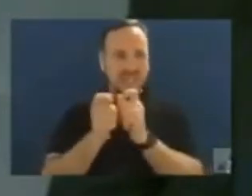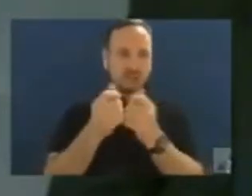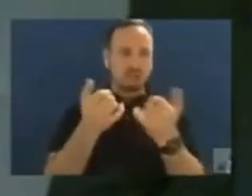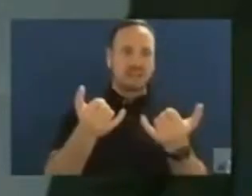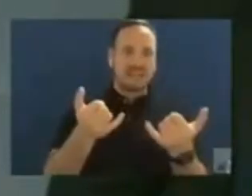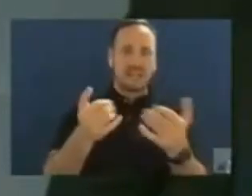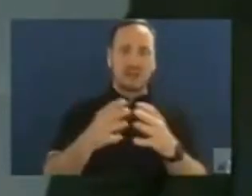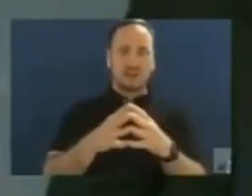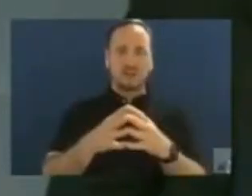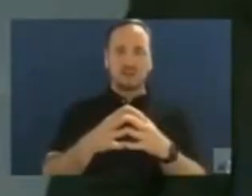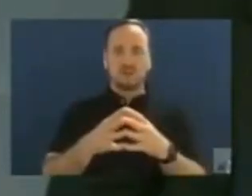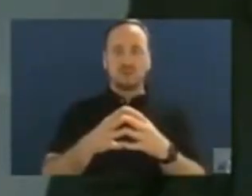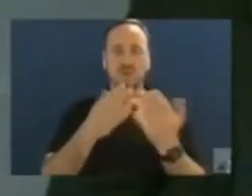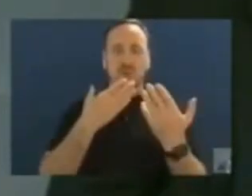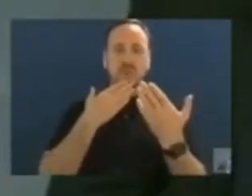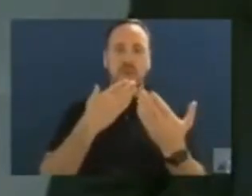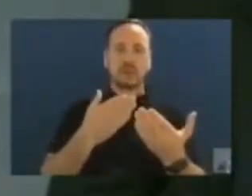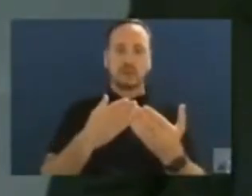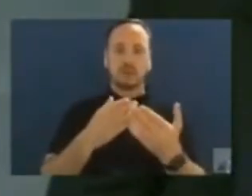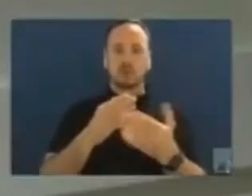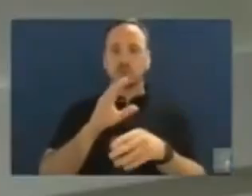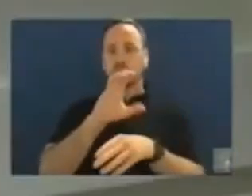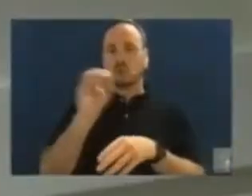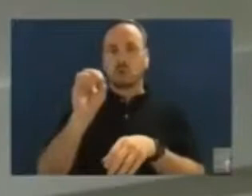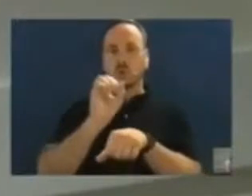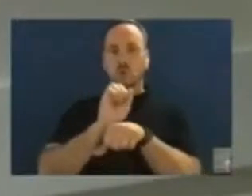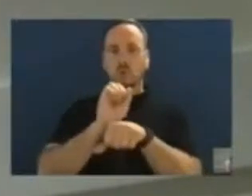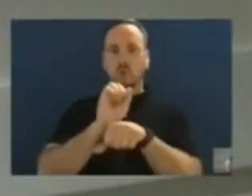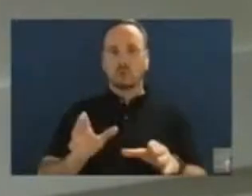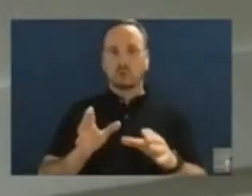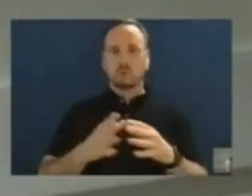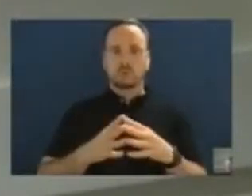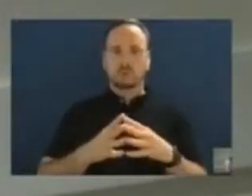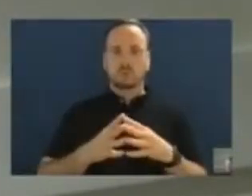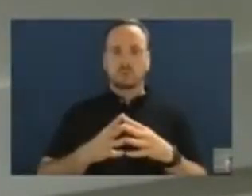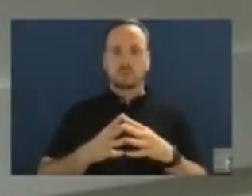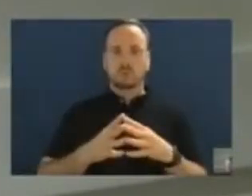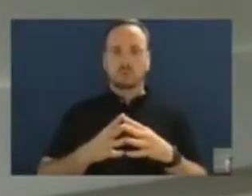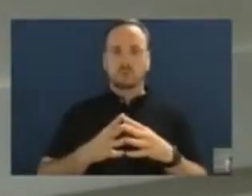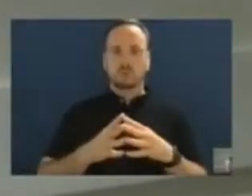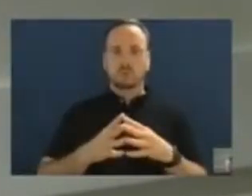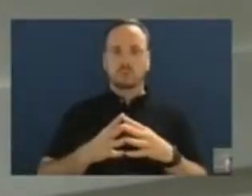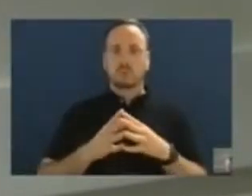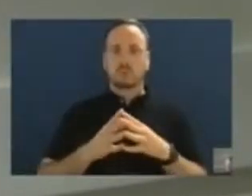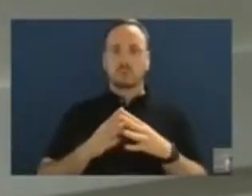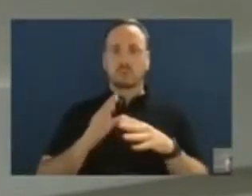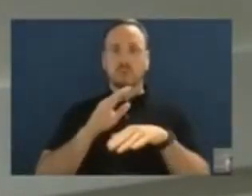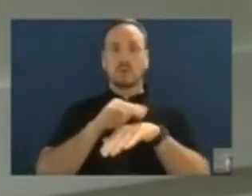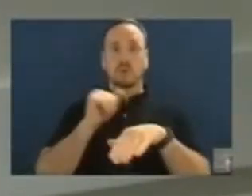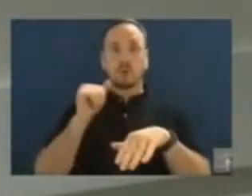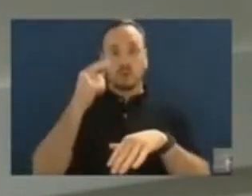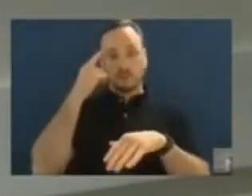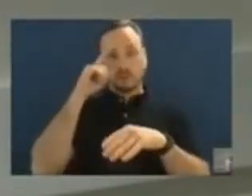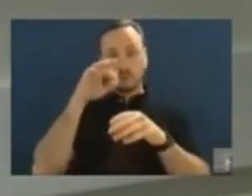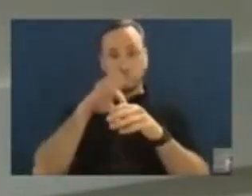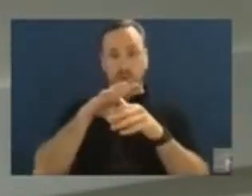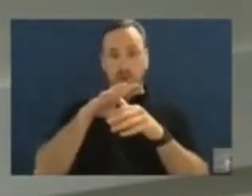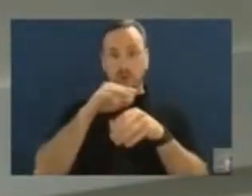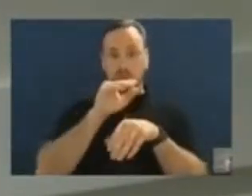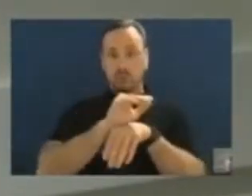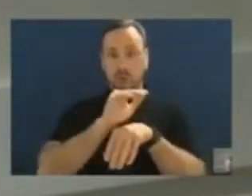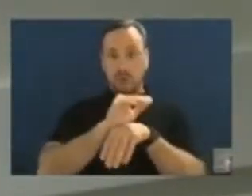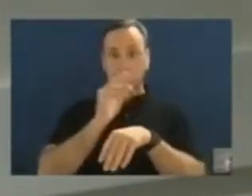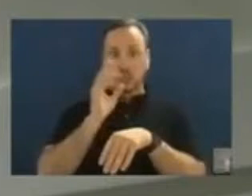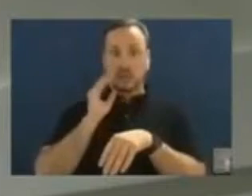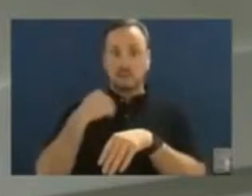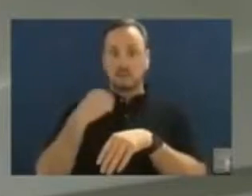right, thank you, colleagues. So the calling for the vote will be a little different tonight because we have 2 members joining us